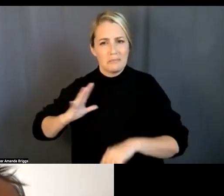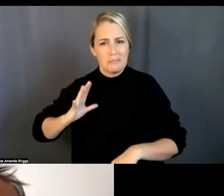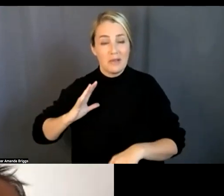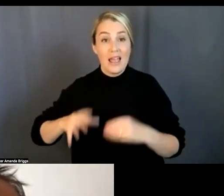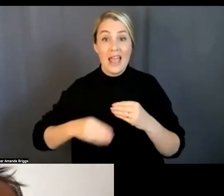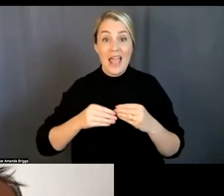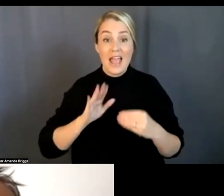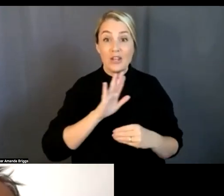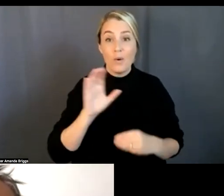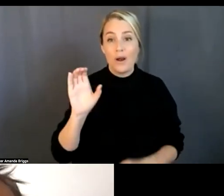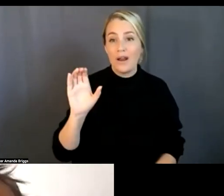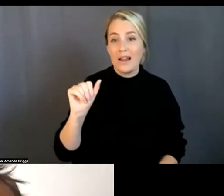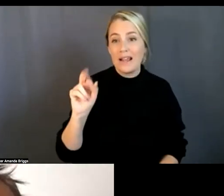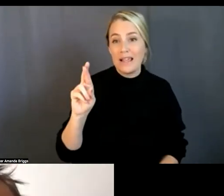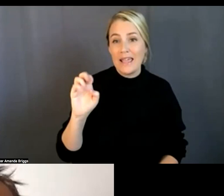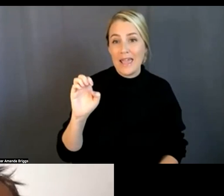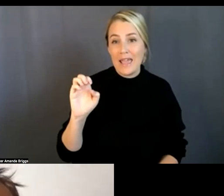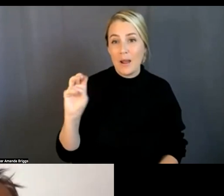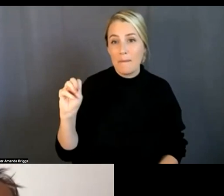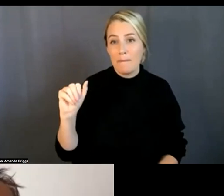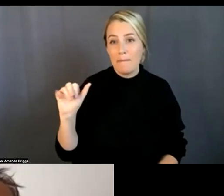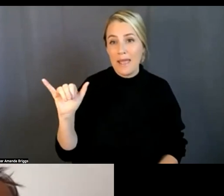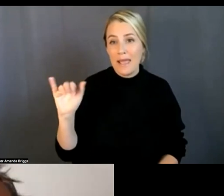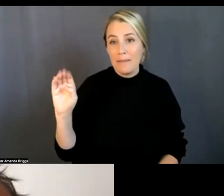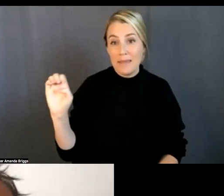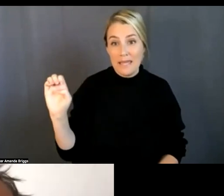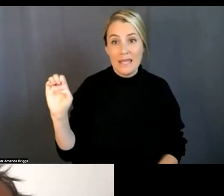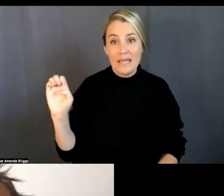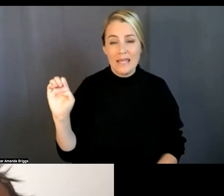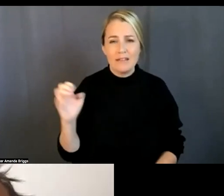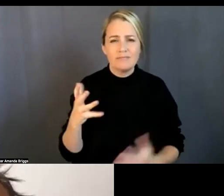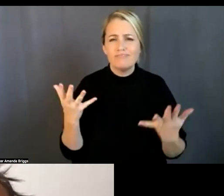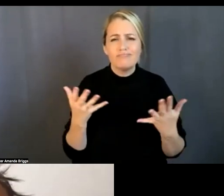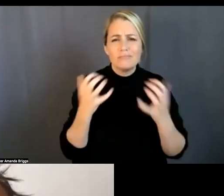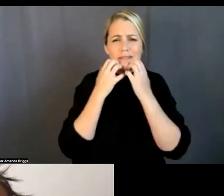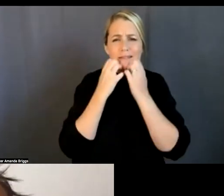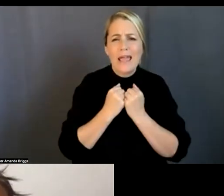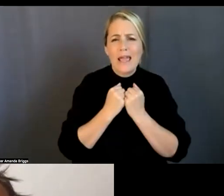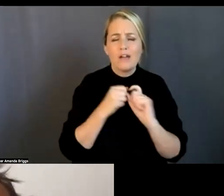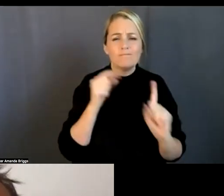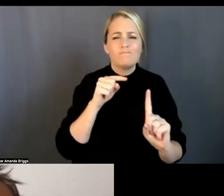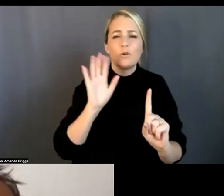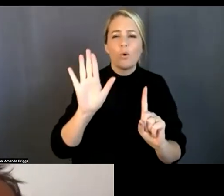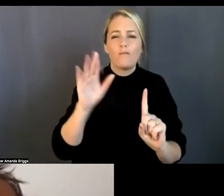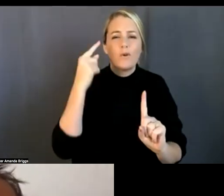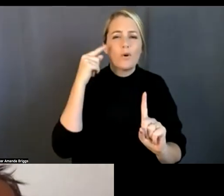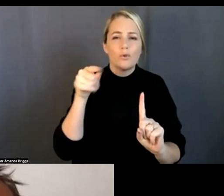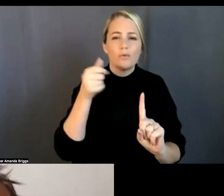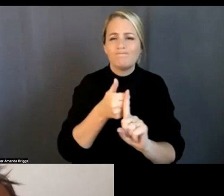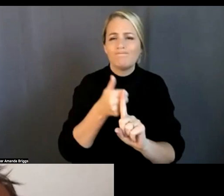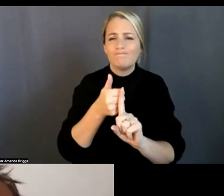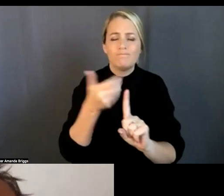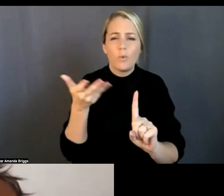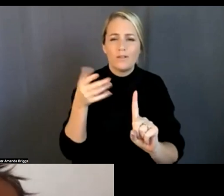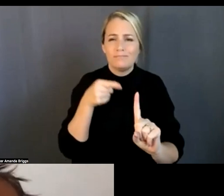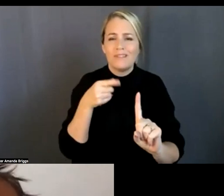your care maybe statement into the chat or speaking it out loud into the room at the same time. And